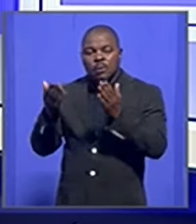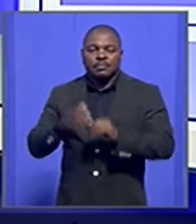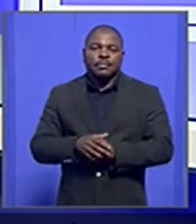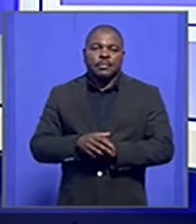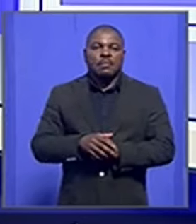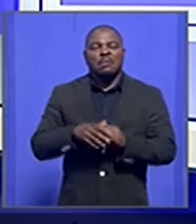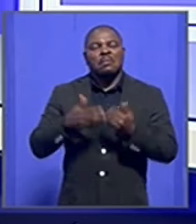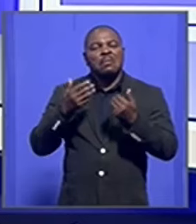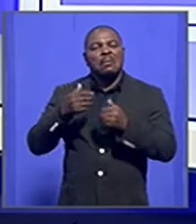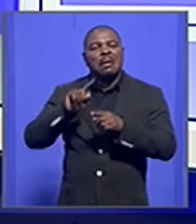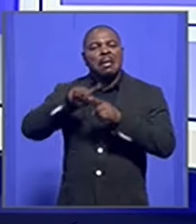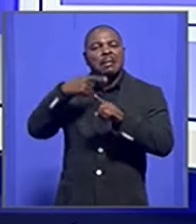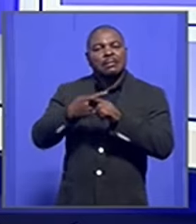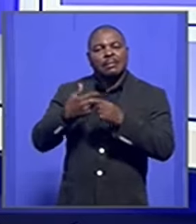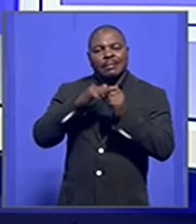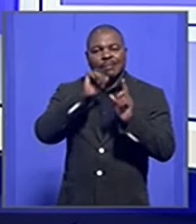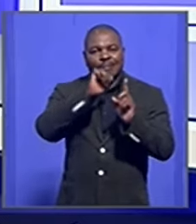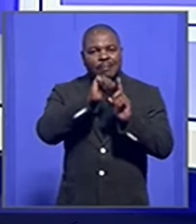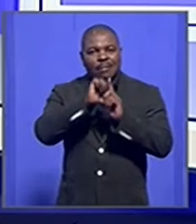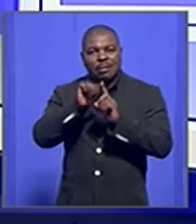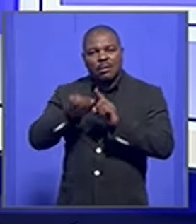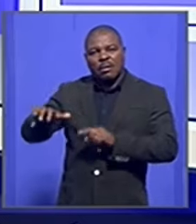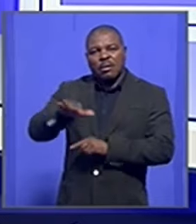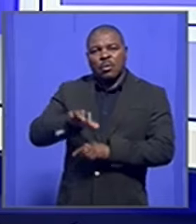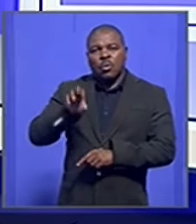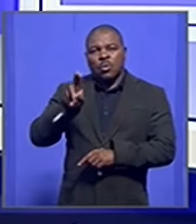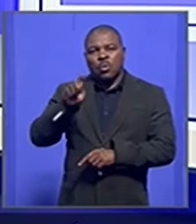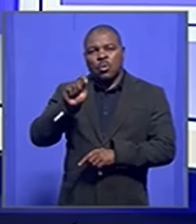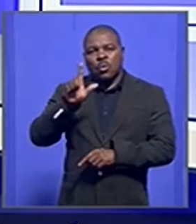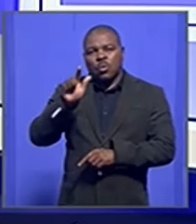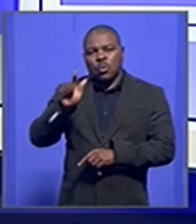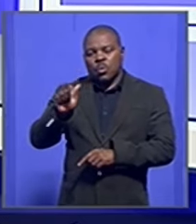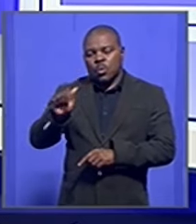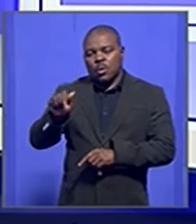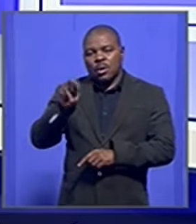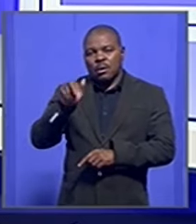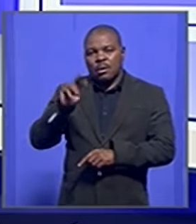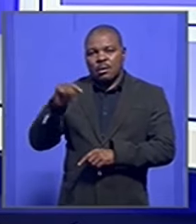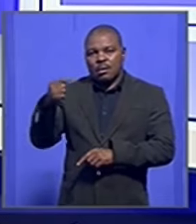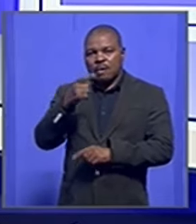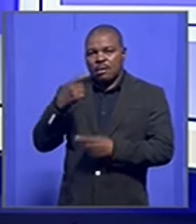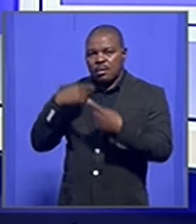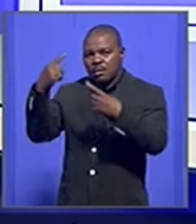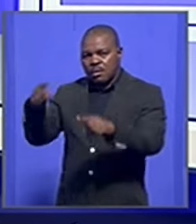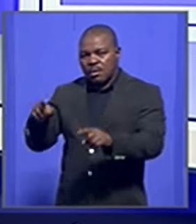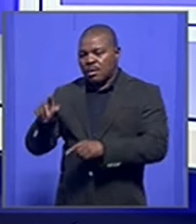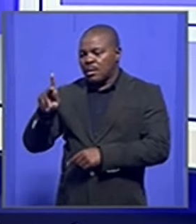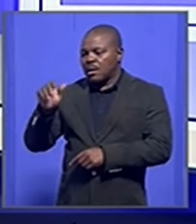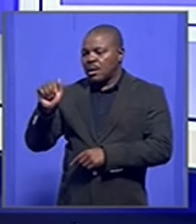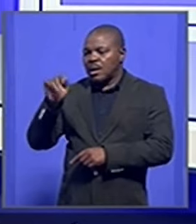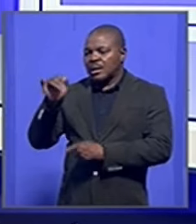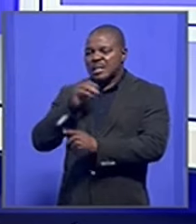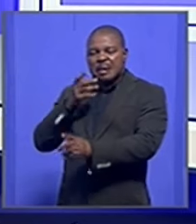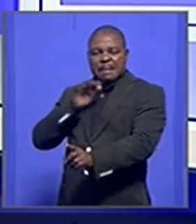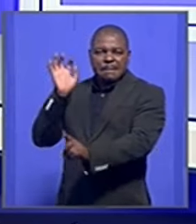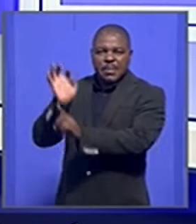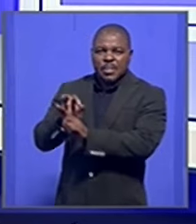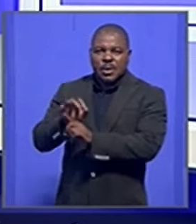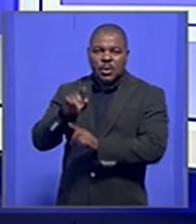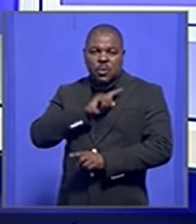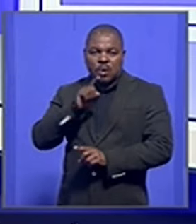mokapelo wa gagwe wa maloba kwa motsetoropong wa Utlwanang le go tlhasela Charlie Kati yo a neng a na le mokapelo